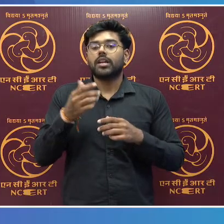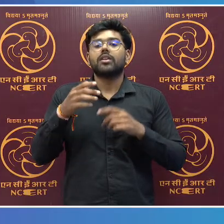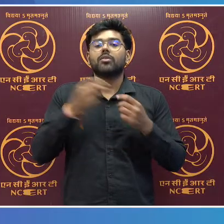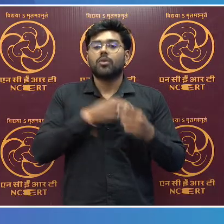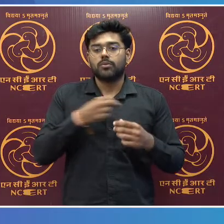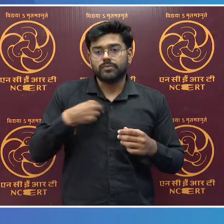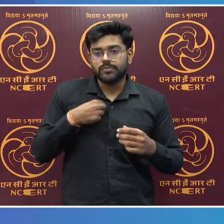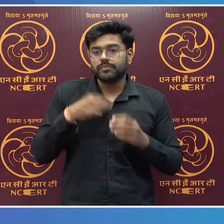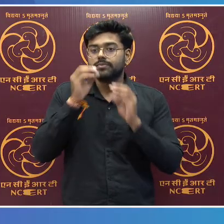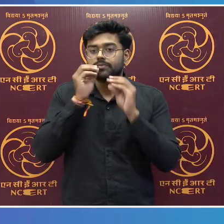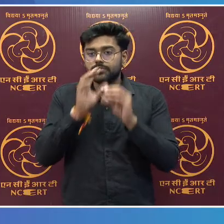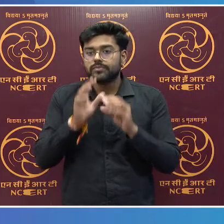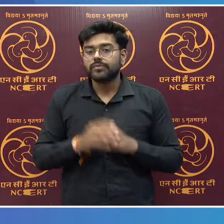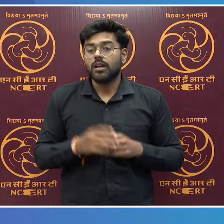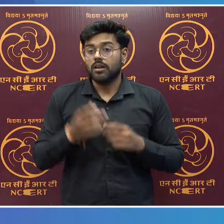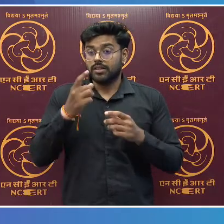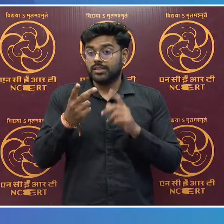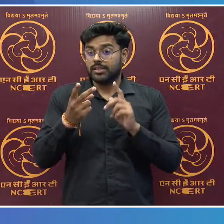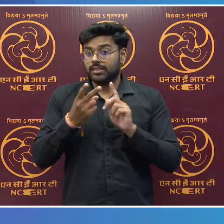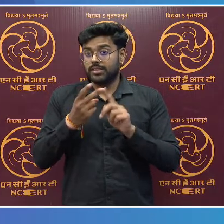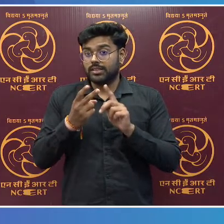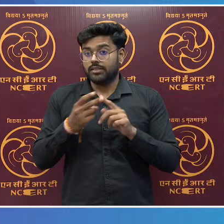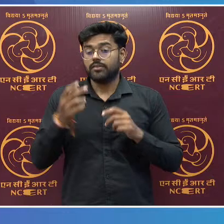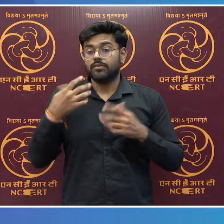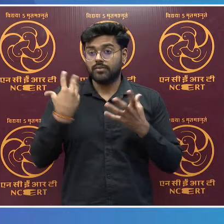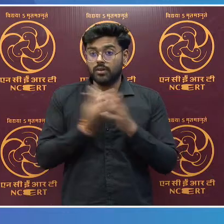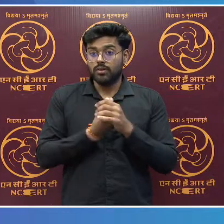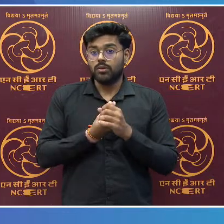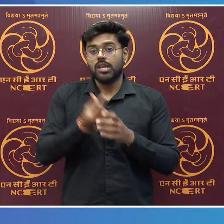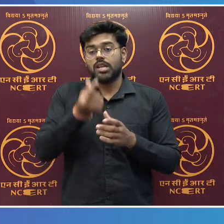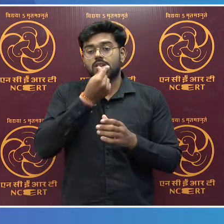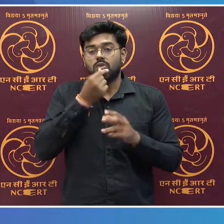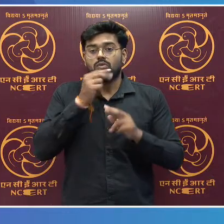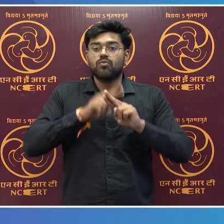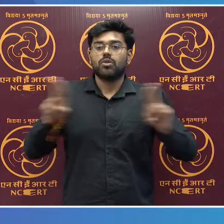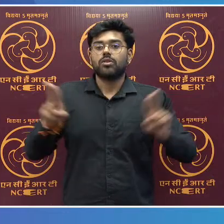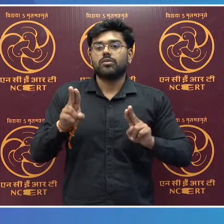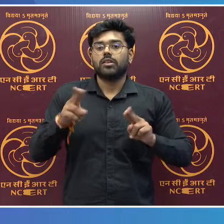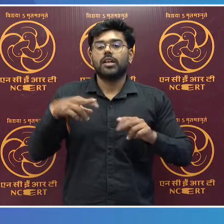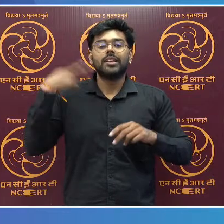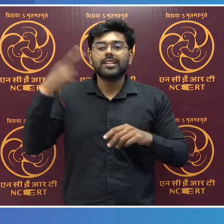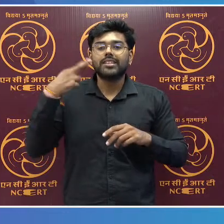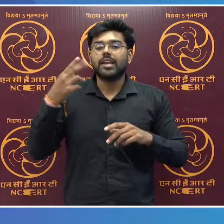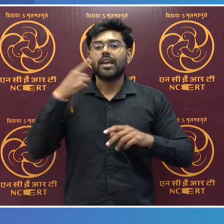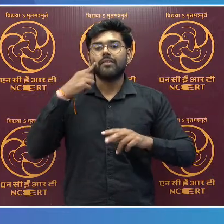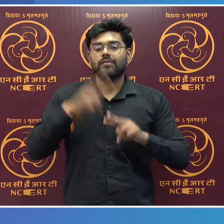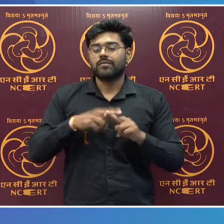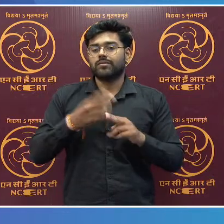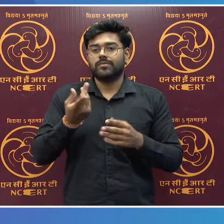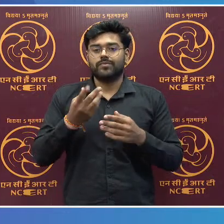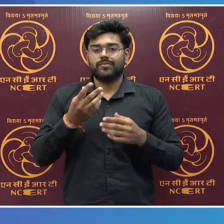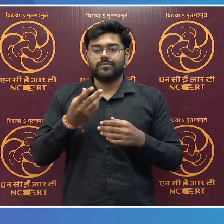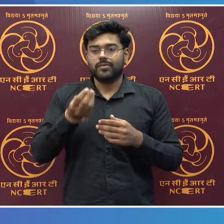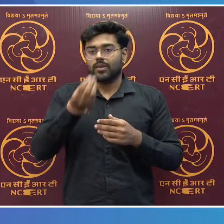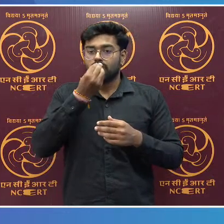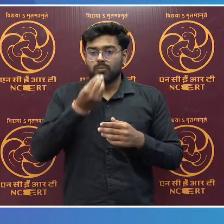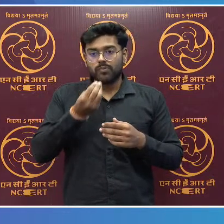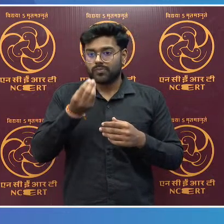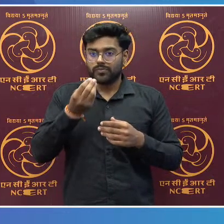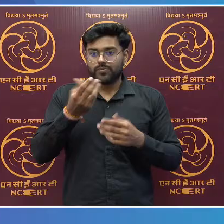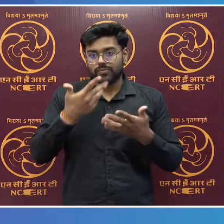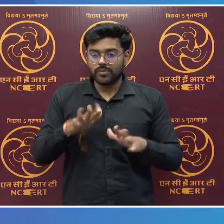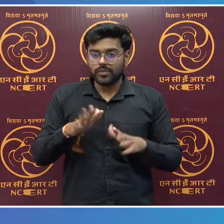doctor, and second is you need to complete the dose, right? Because what exactly you are doing, you are